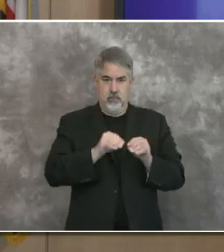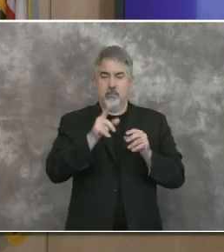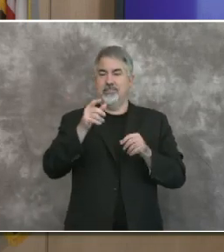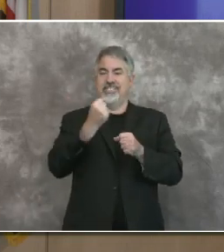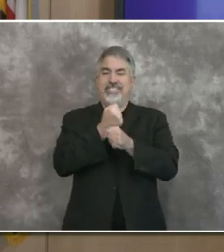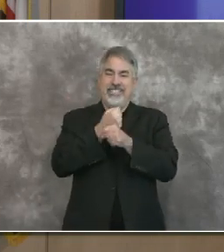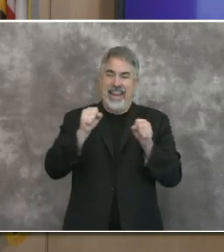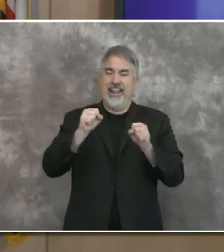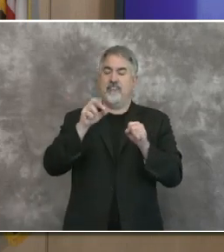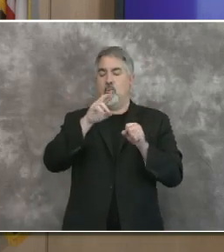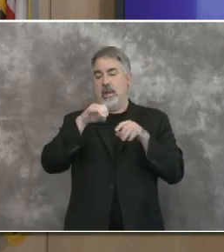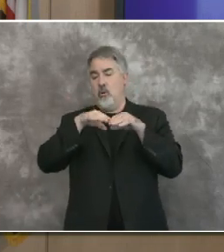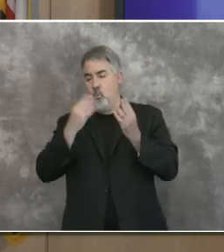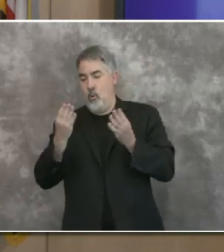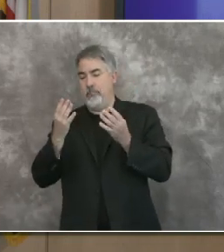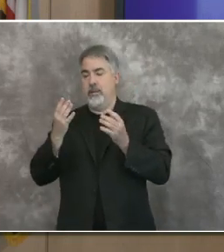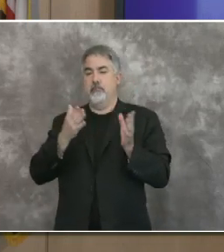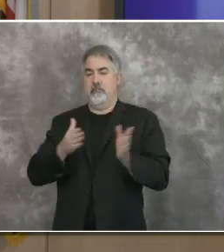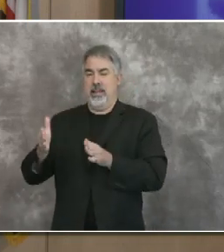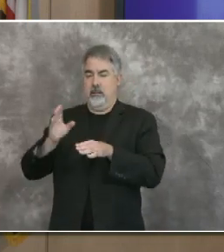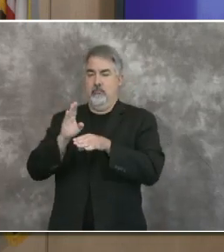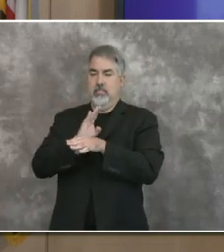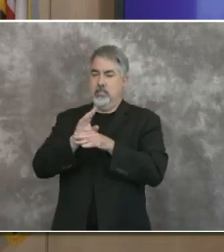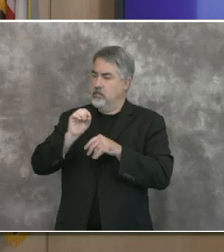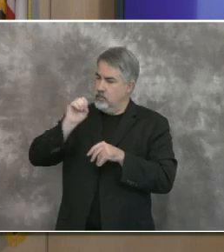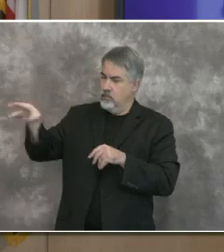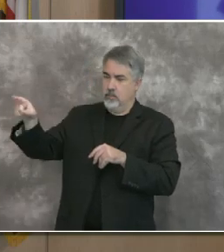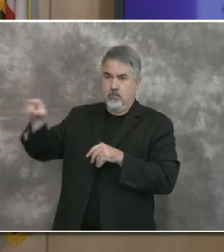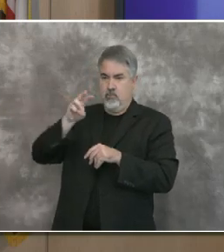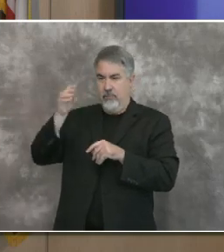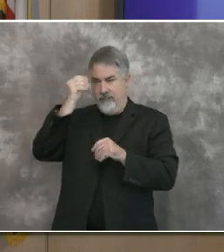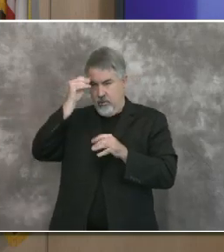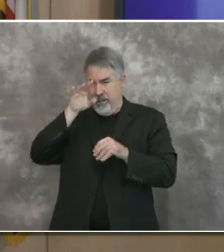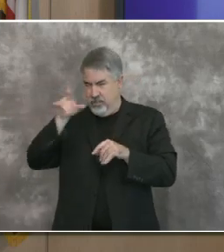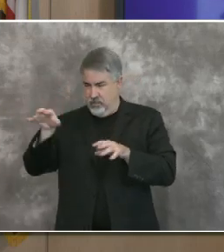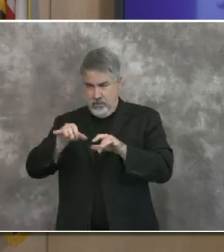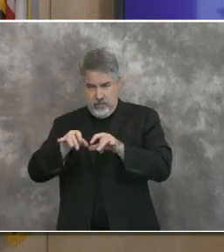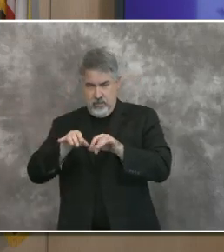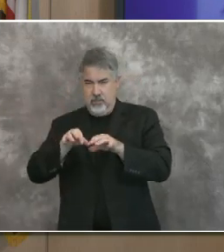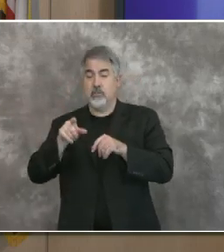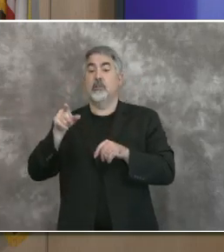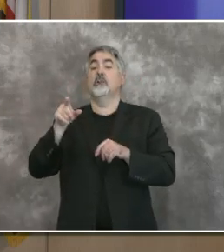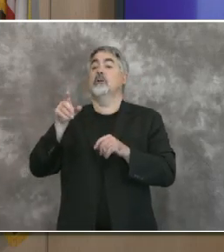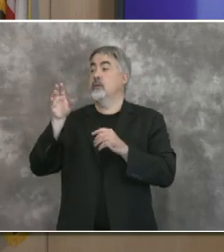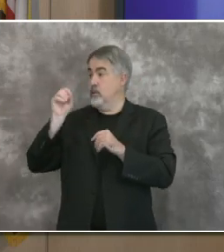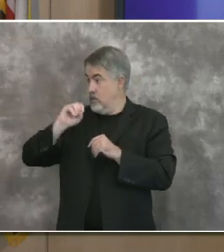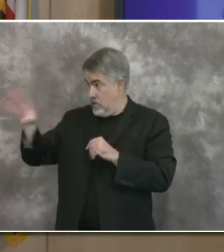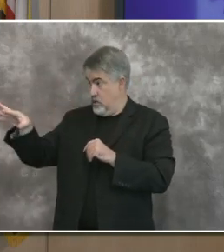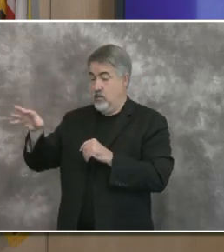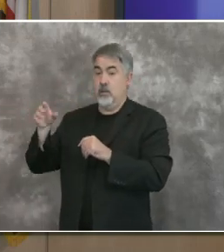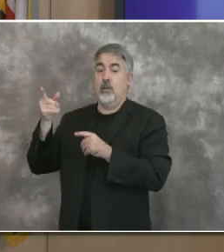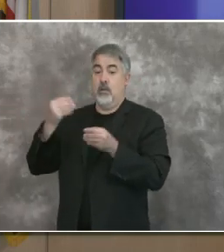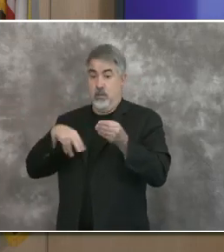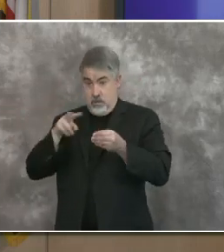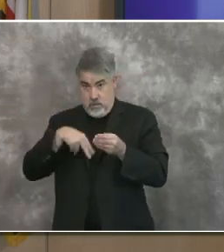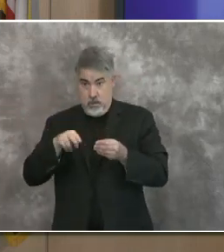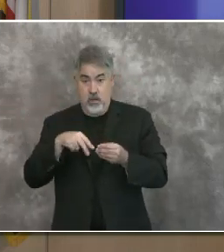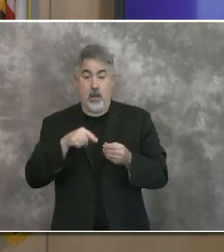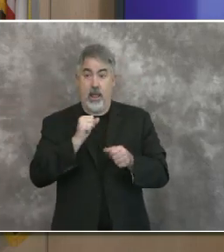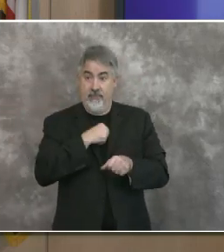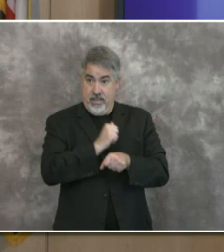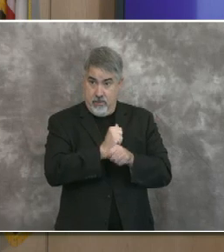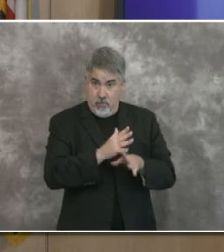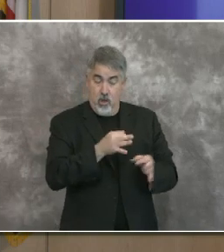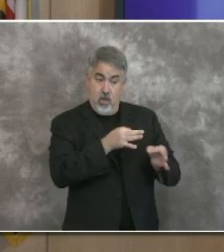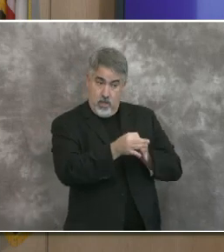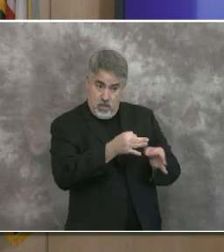county website. But once they complete that plan and post it and share it with their employees, those entities we outlined as we move deeper into stage 2